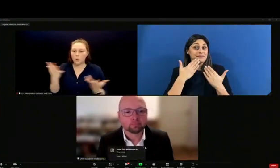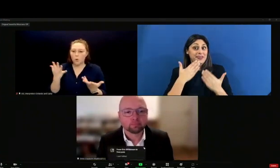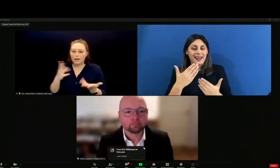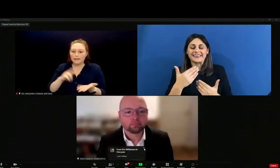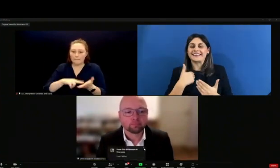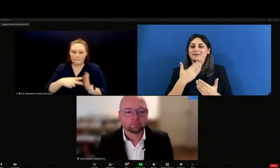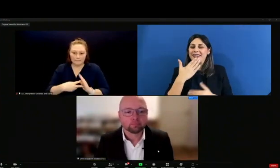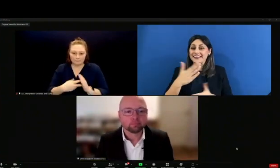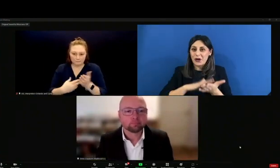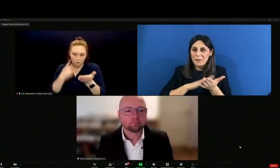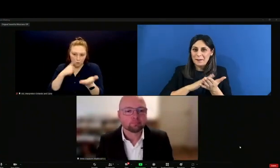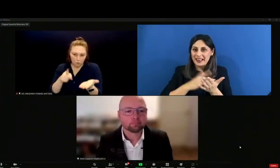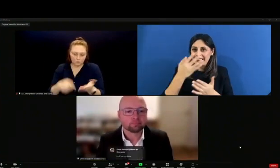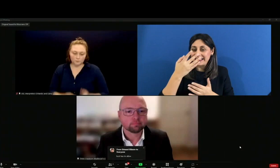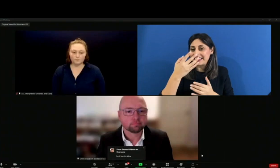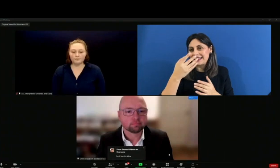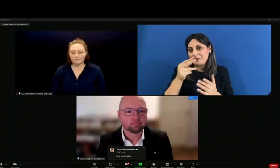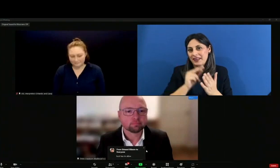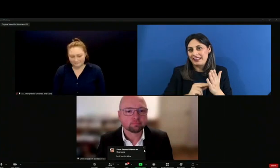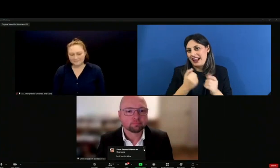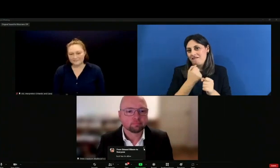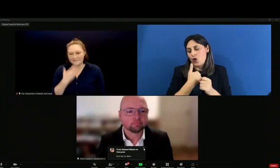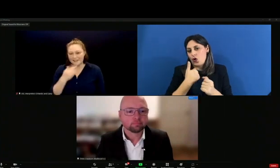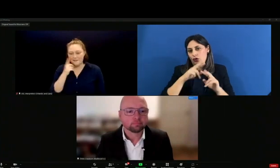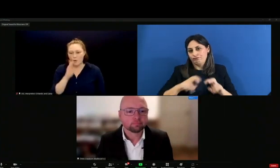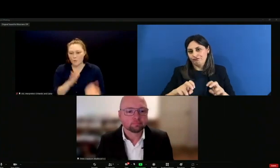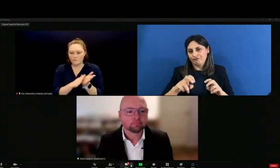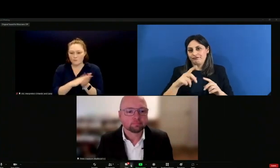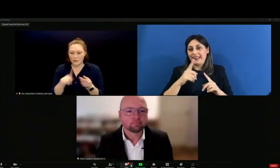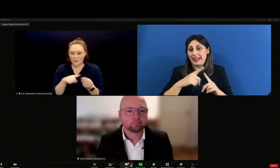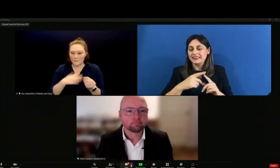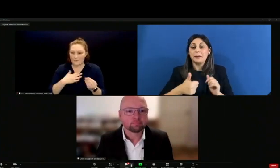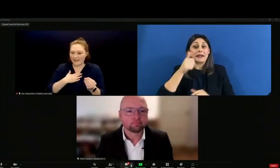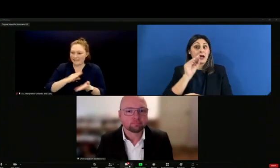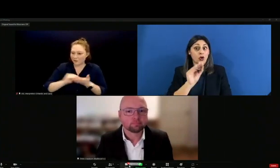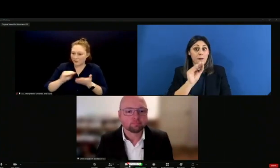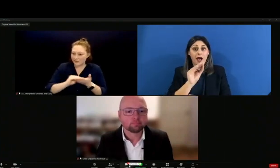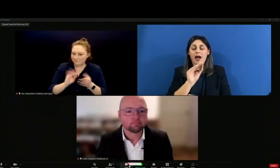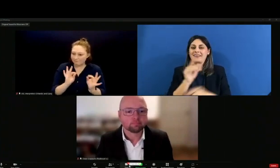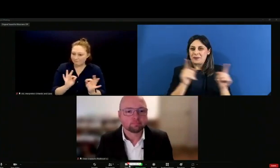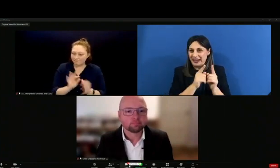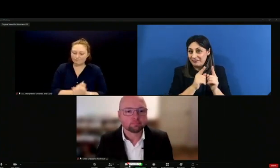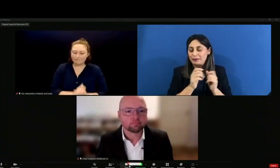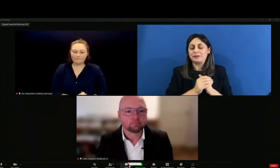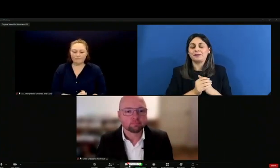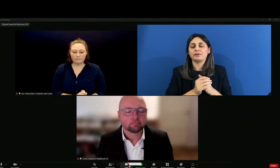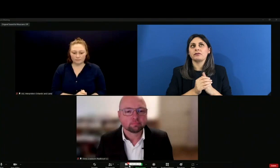Honored sir, thank you for your compliments on my dissertation. As to your